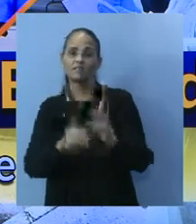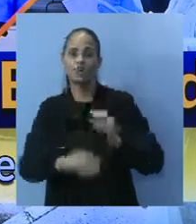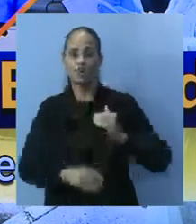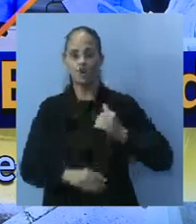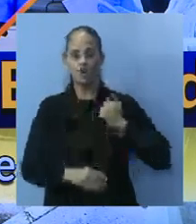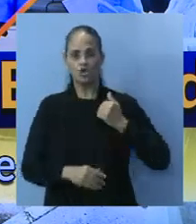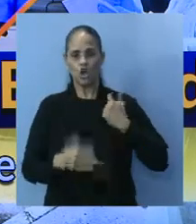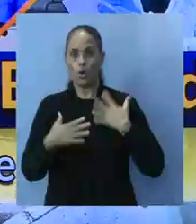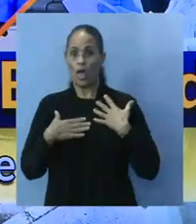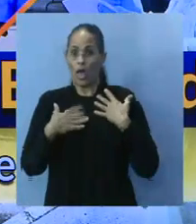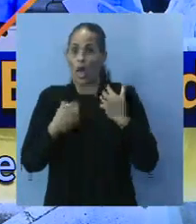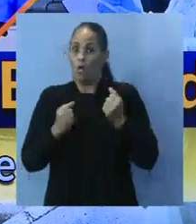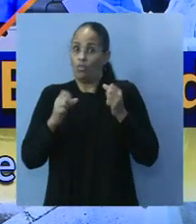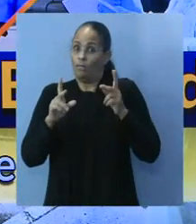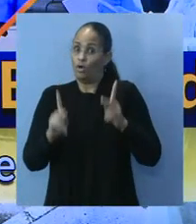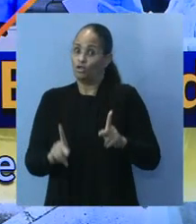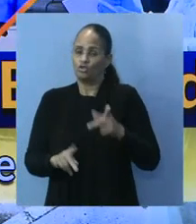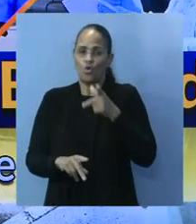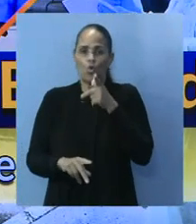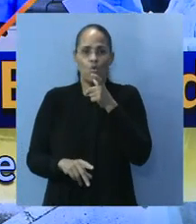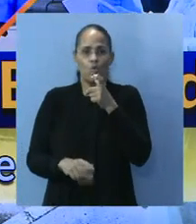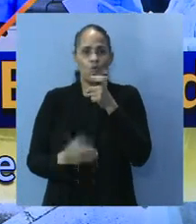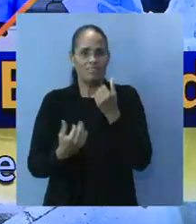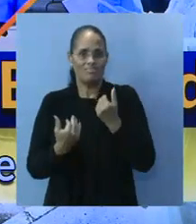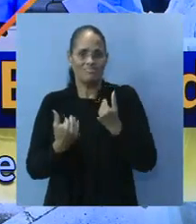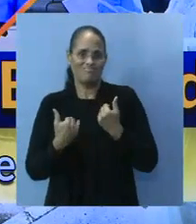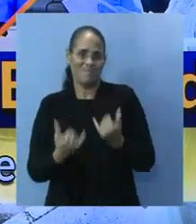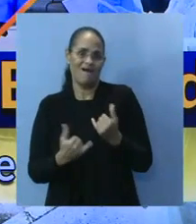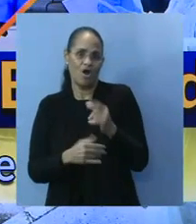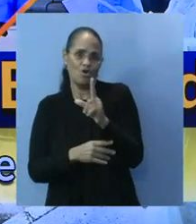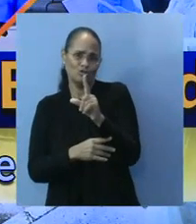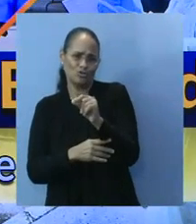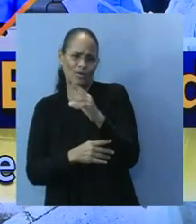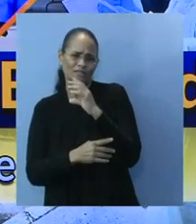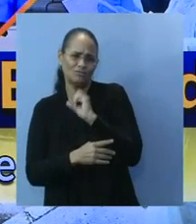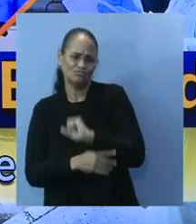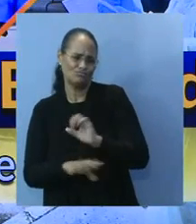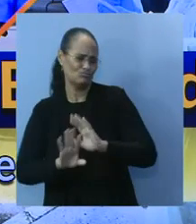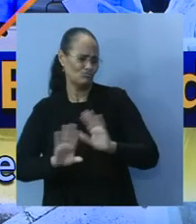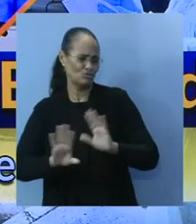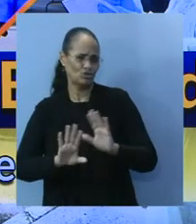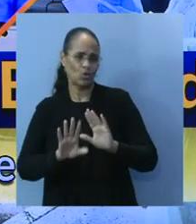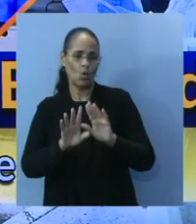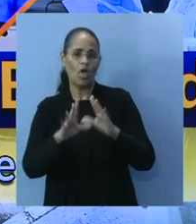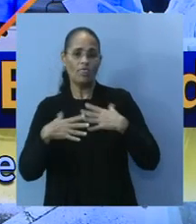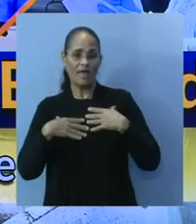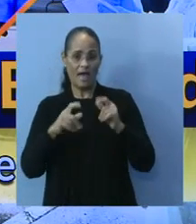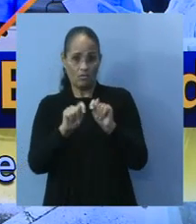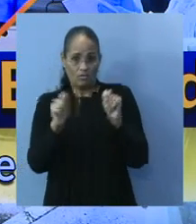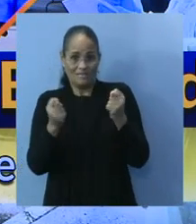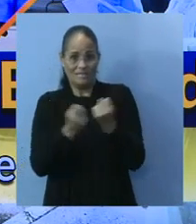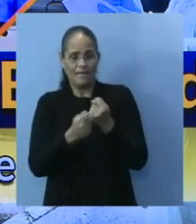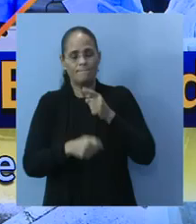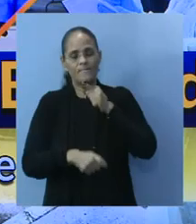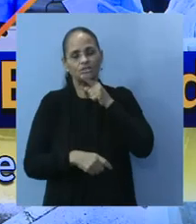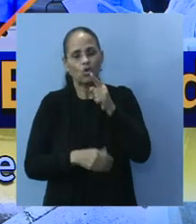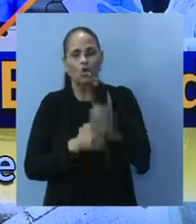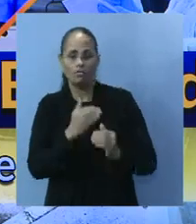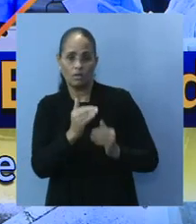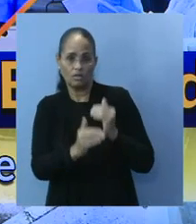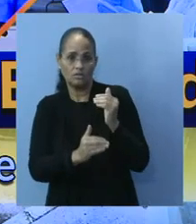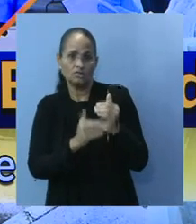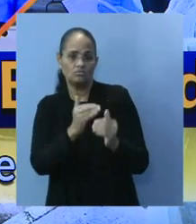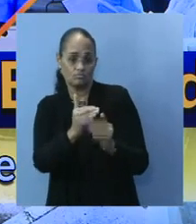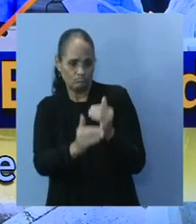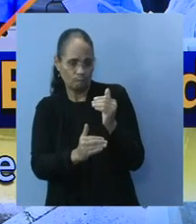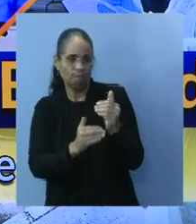well, healthy person who is in their 20s. Right now, the Ministry of Health team is trying to make sure that they can continue to